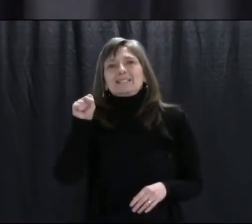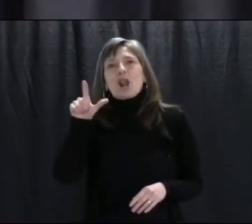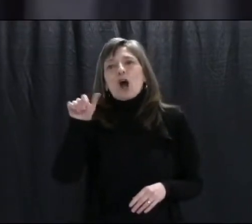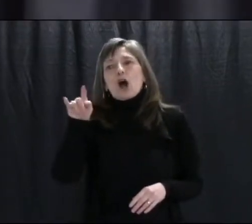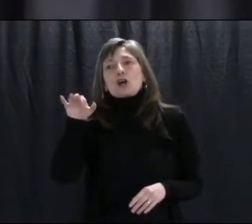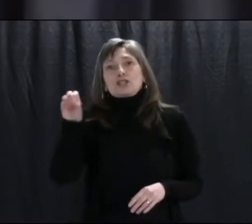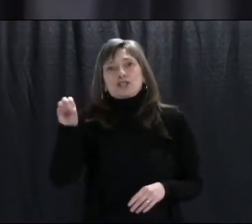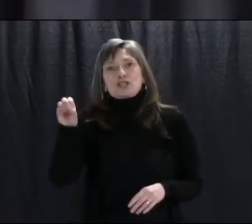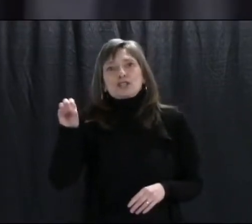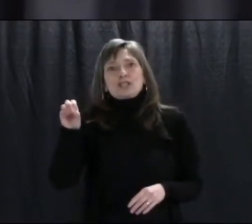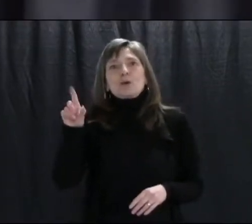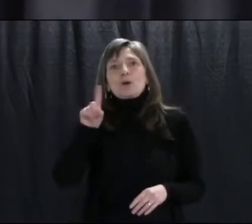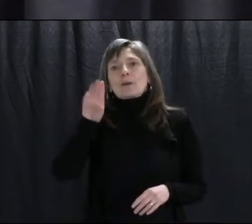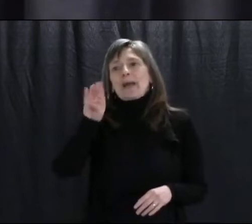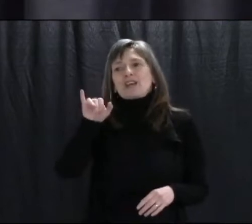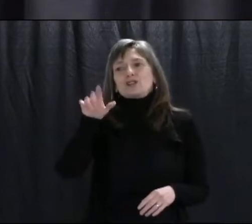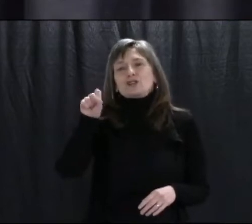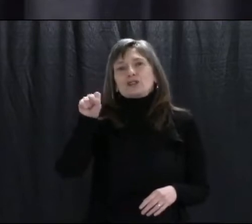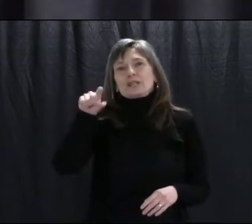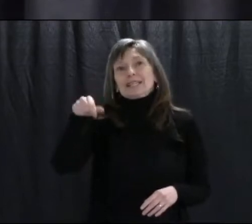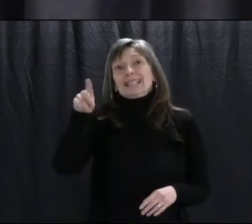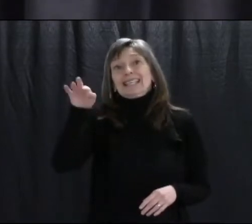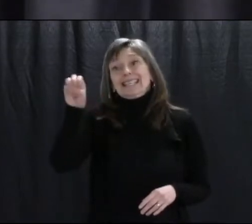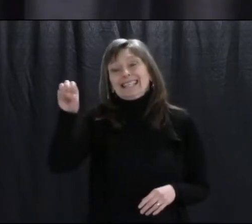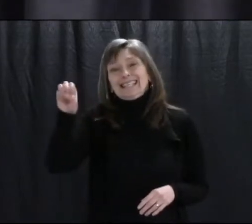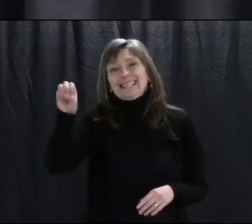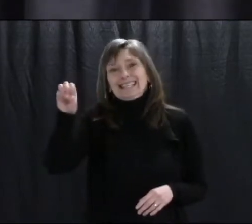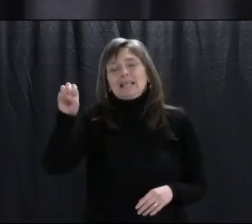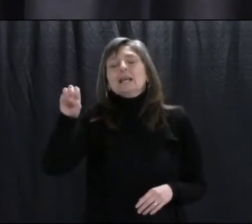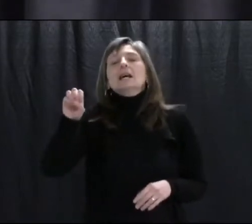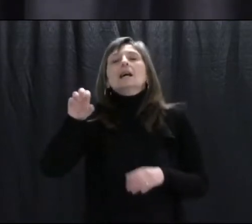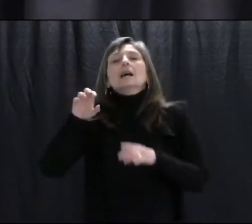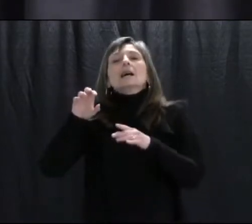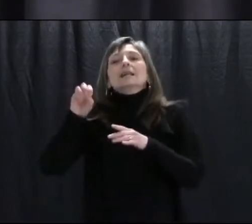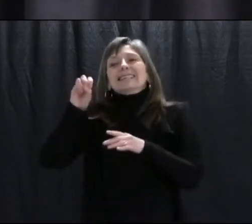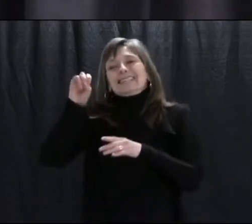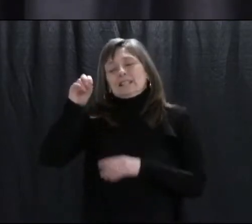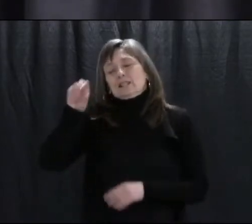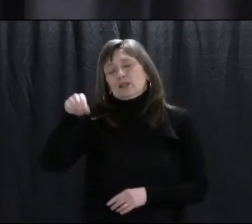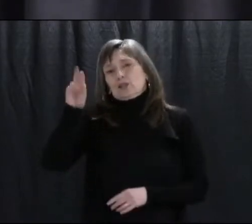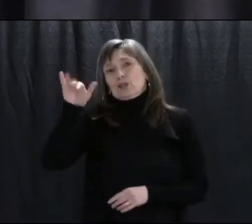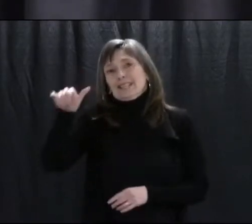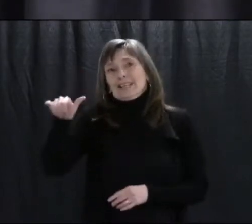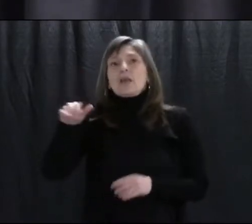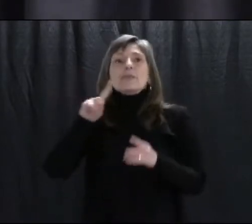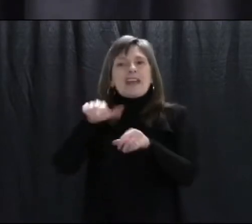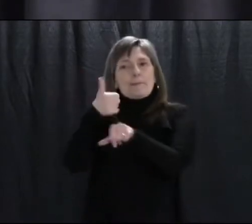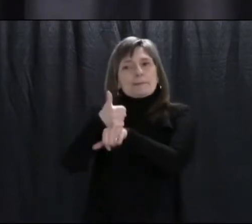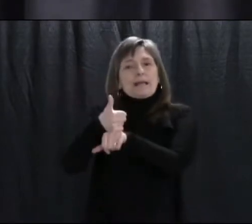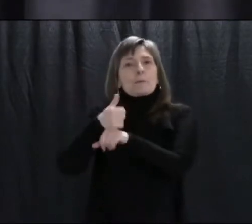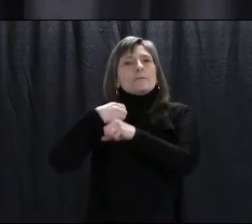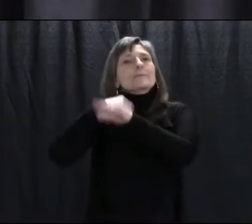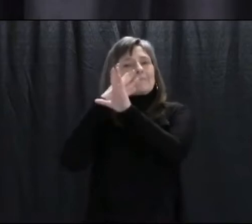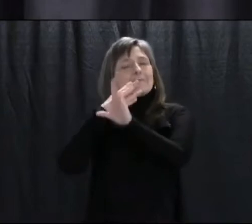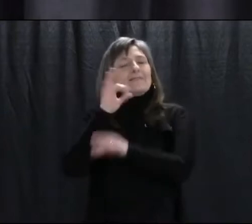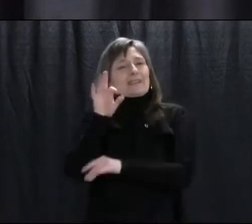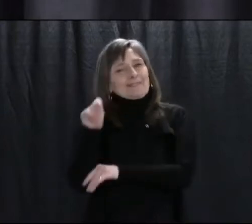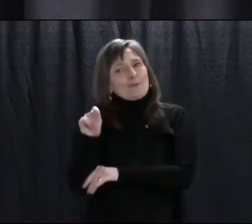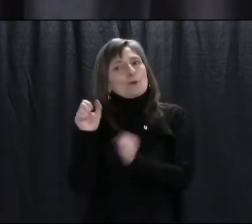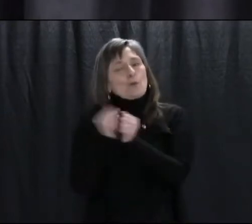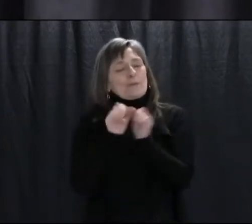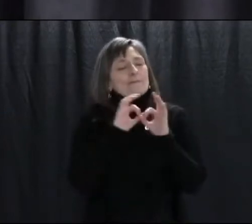Valley. They are arranging FaceTime sessions for their residents with family members. There are a lot of